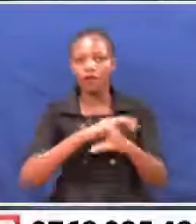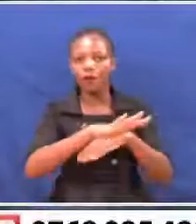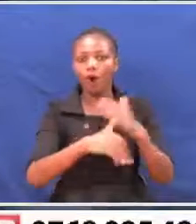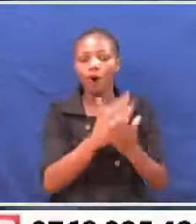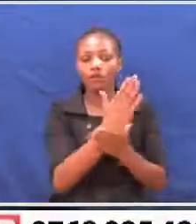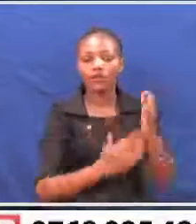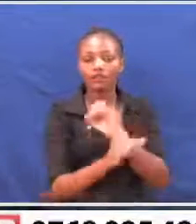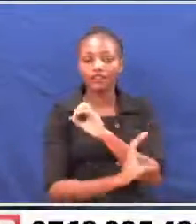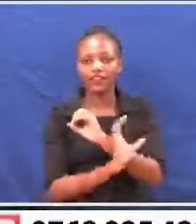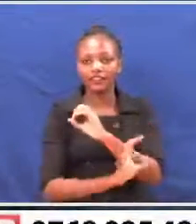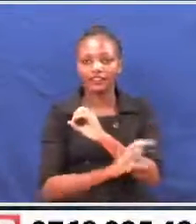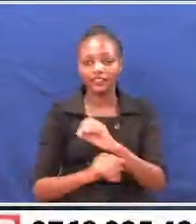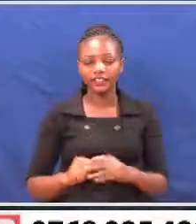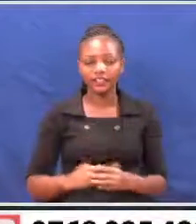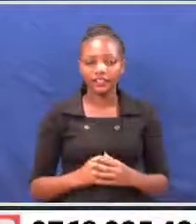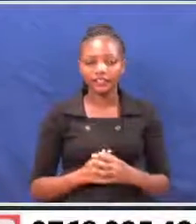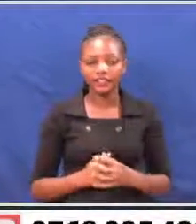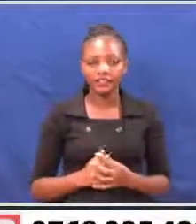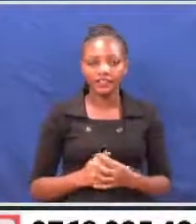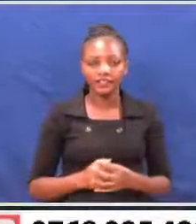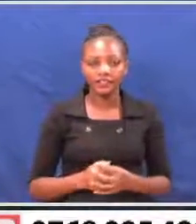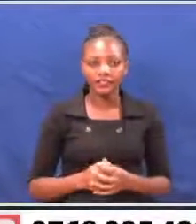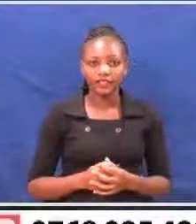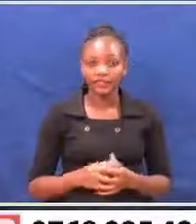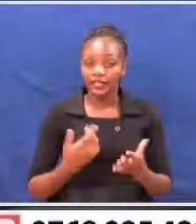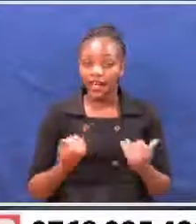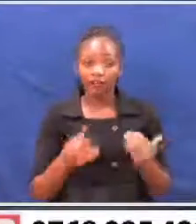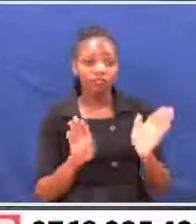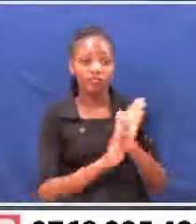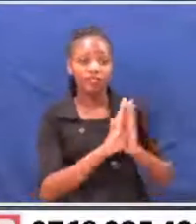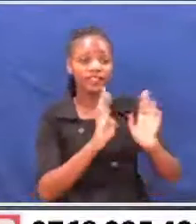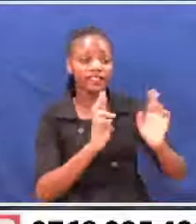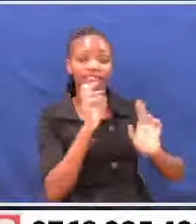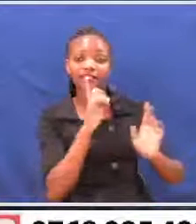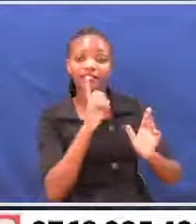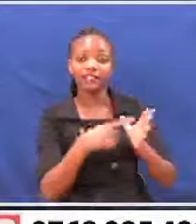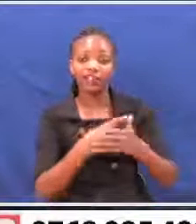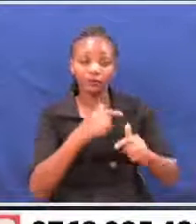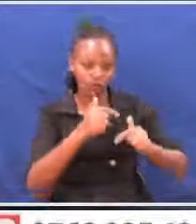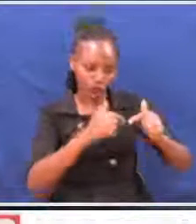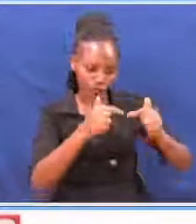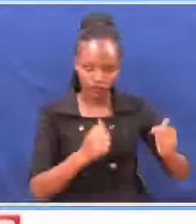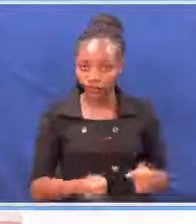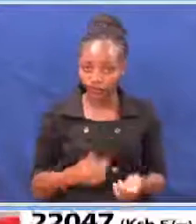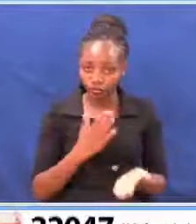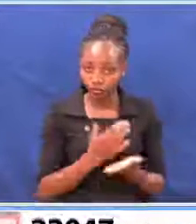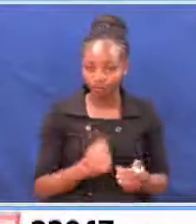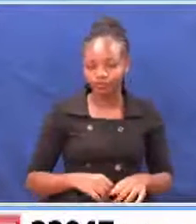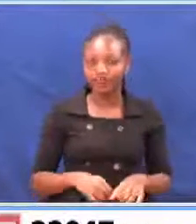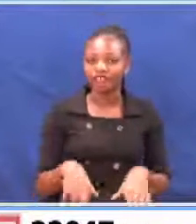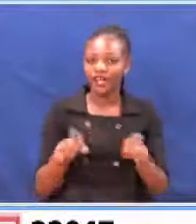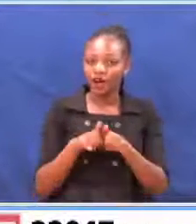corners of this country. Who are preparing the bill have told us the bill is here and the bill is ready. Can you now move forward? So we are moving forward. The launch